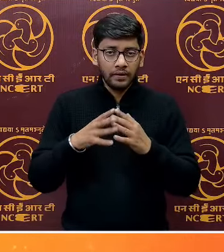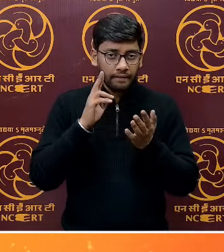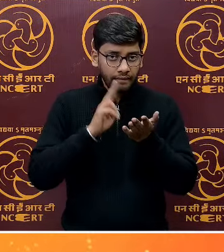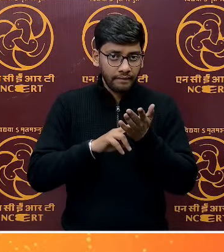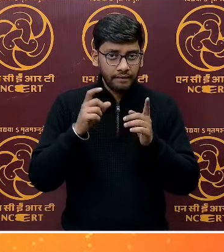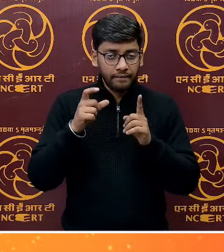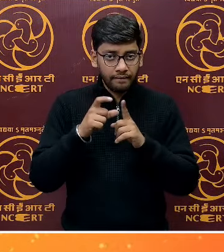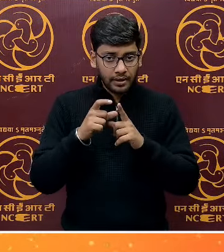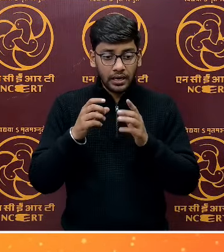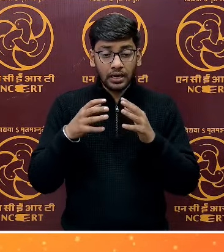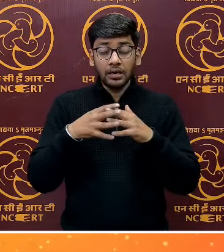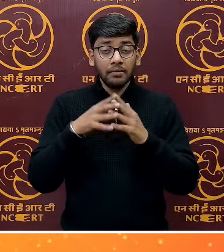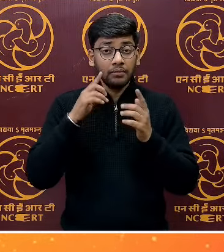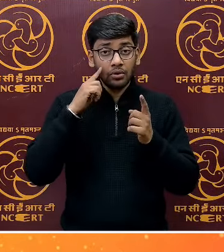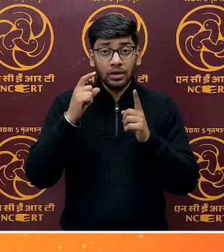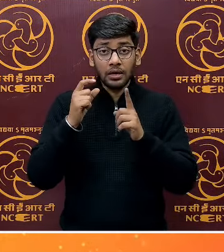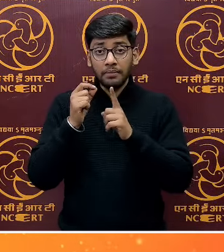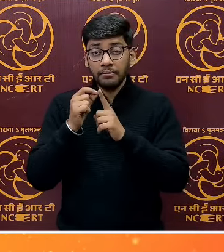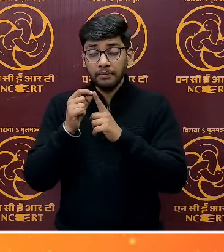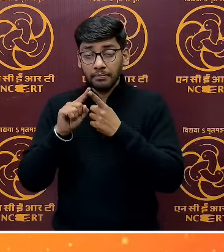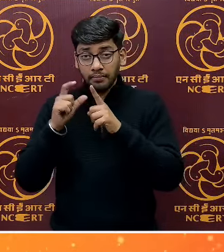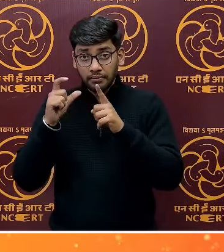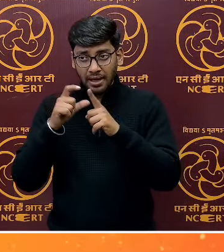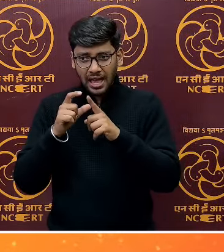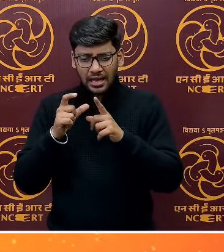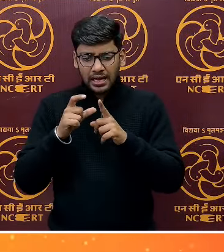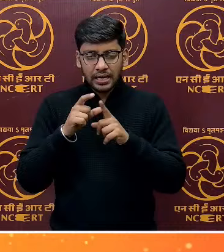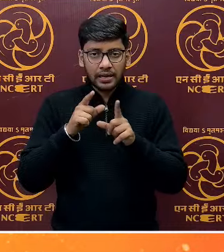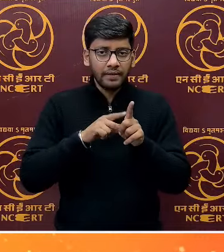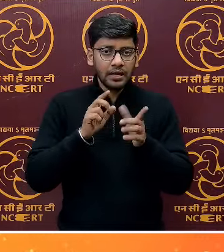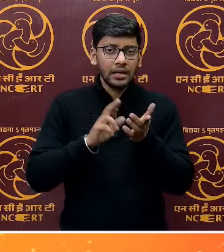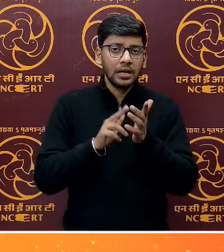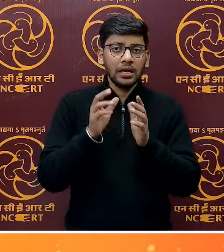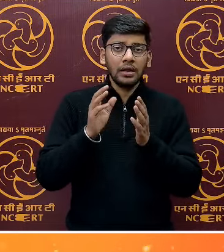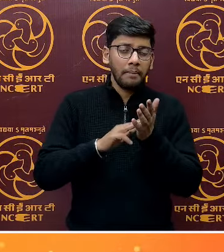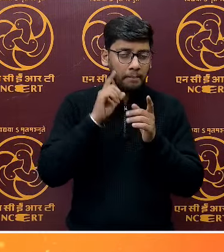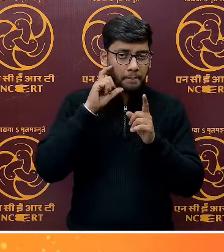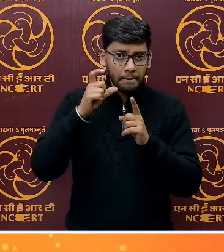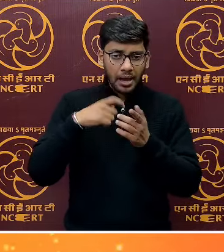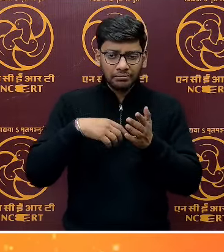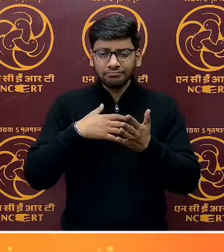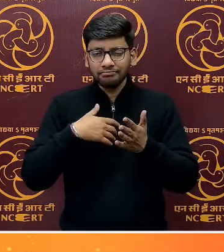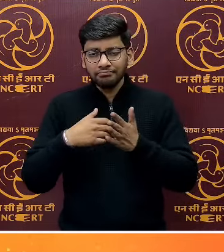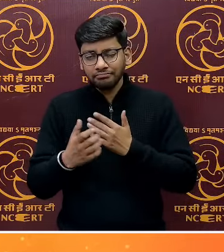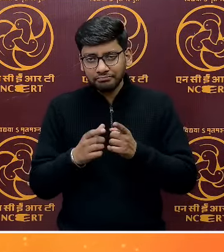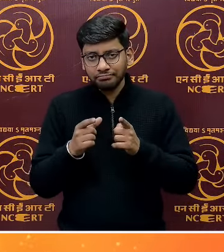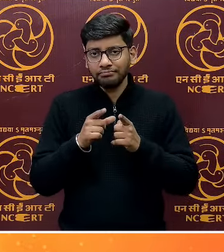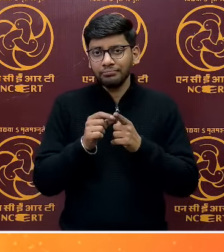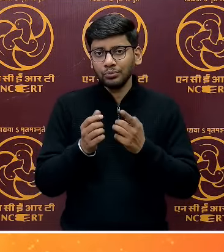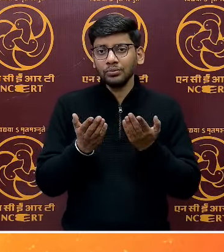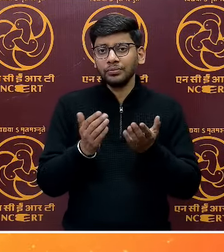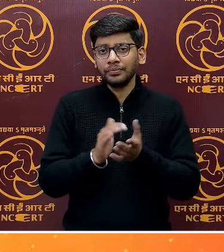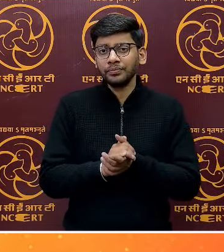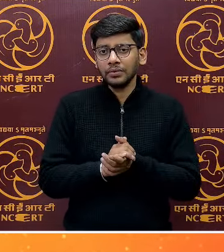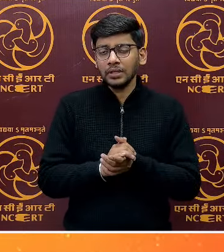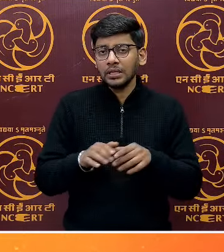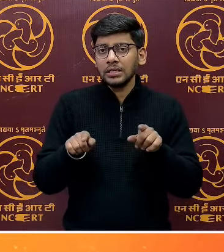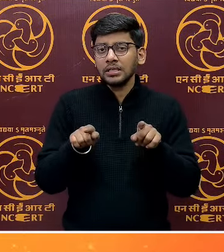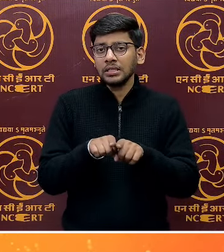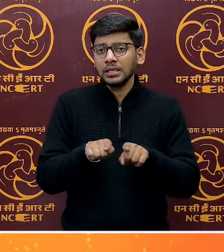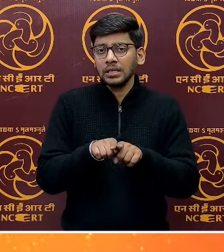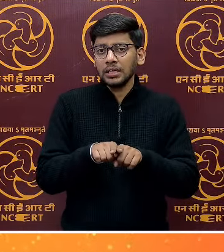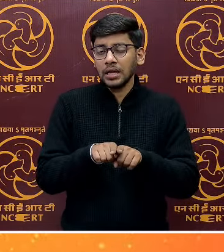It creates a dynamic, energetic atmosphere, and it's got a sound of its own. So like colored